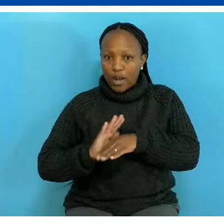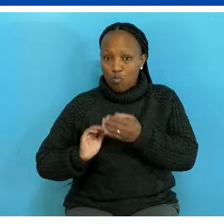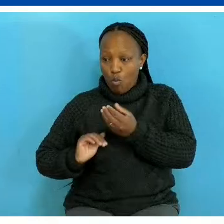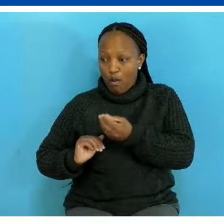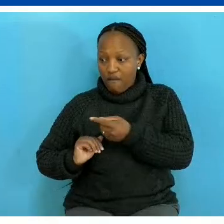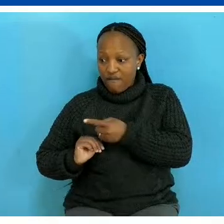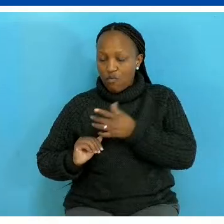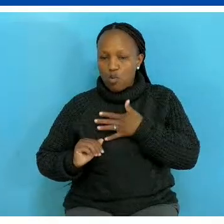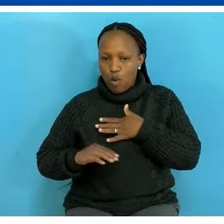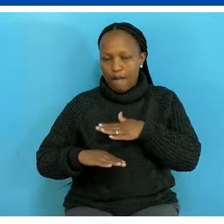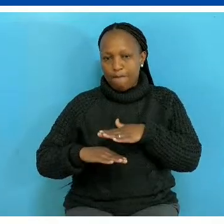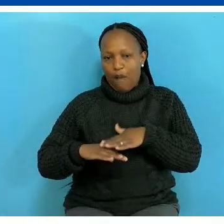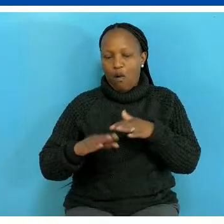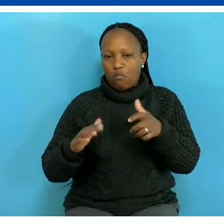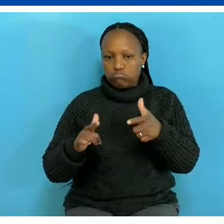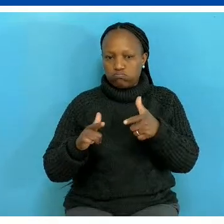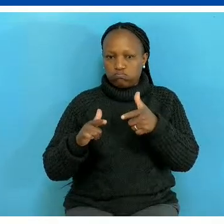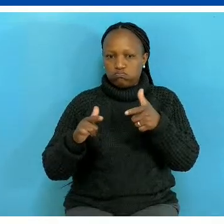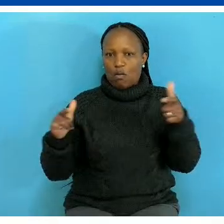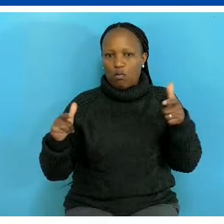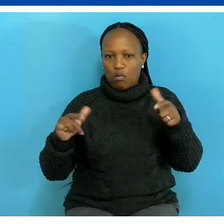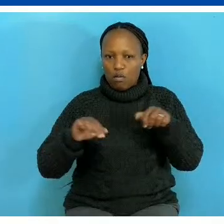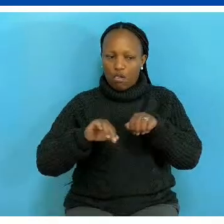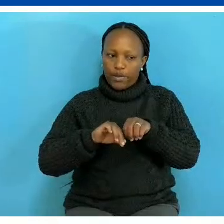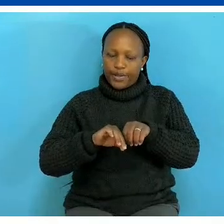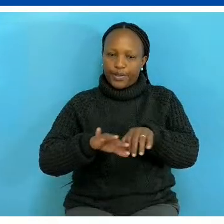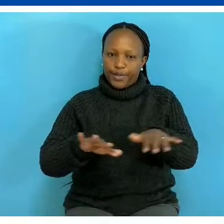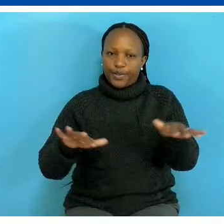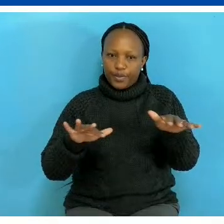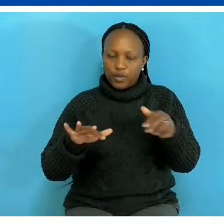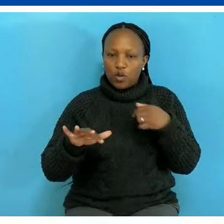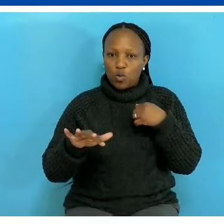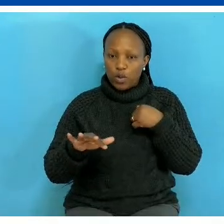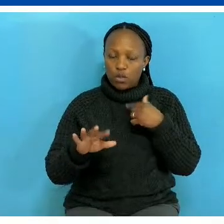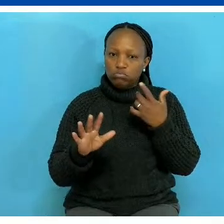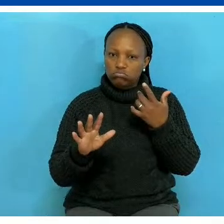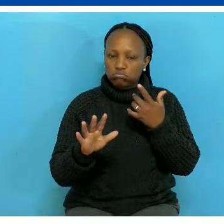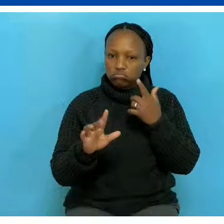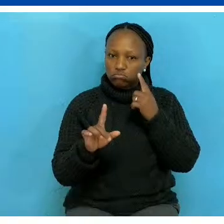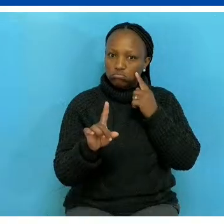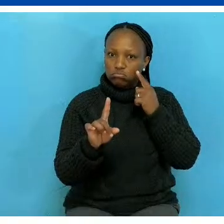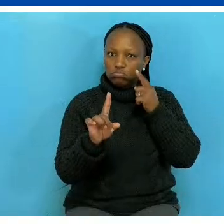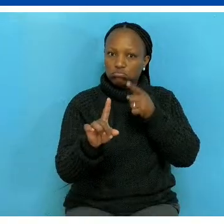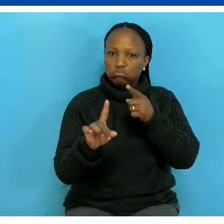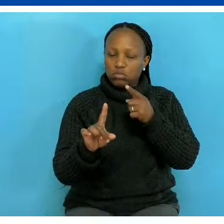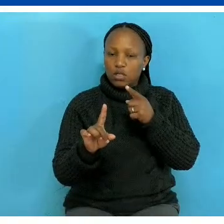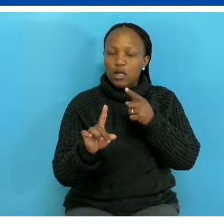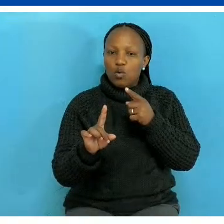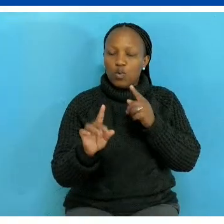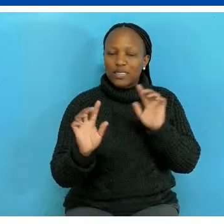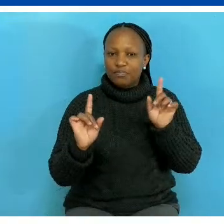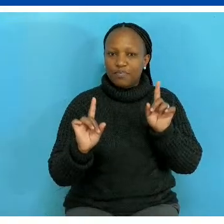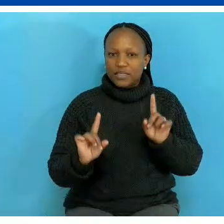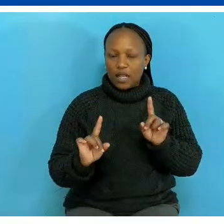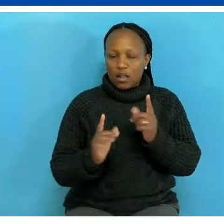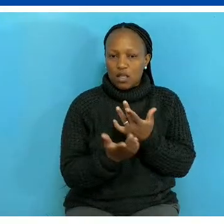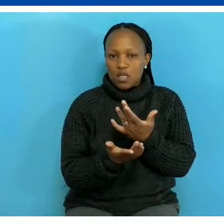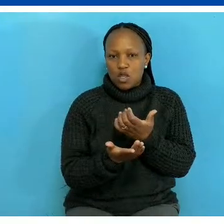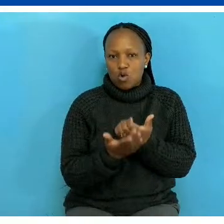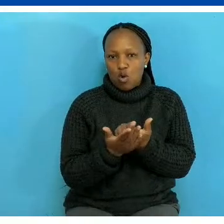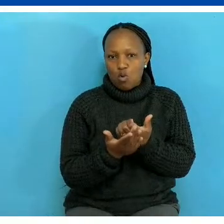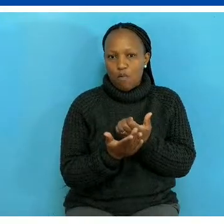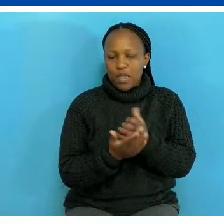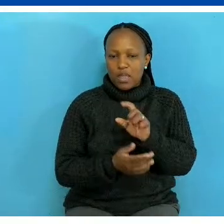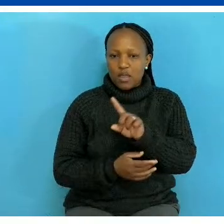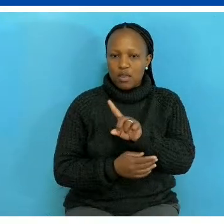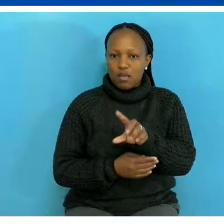forward. But what is our objective as the city of Tshwane? We are a special economic zone specifically there for